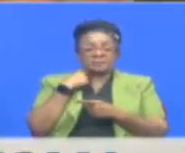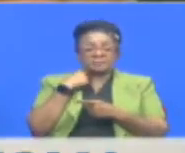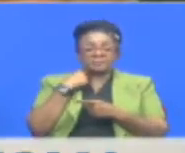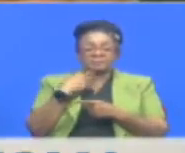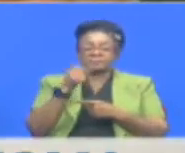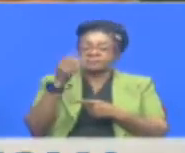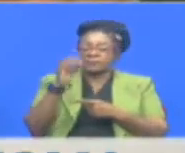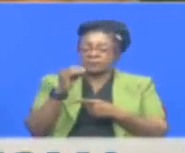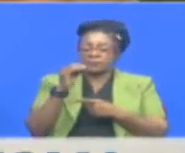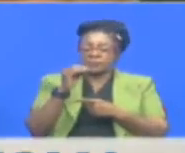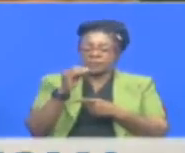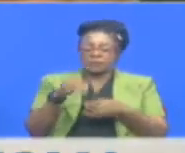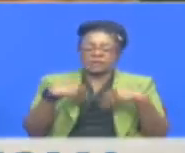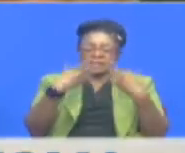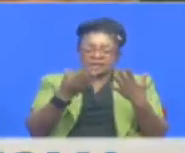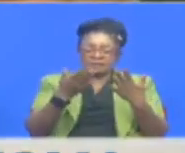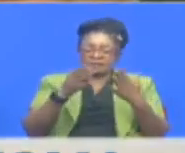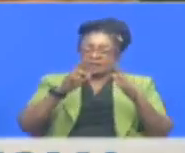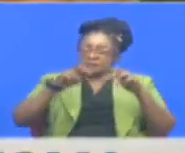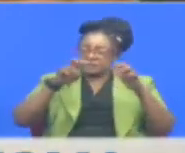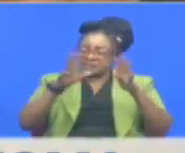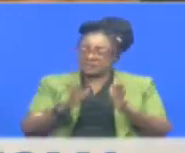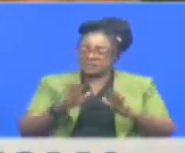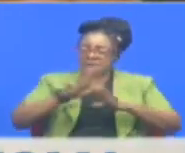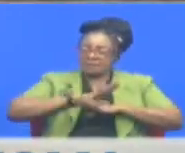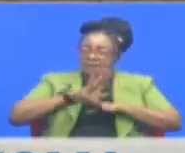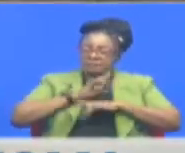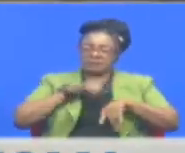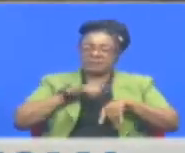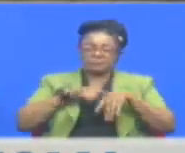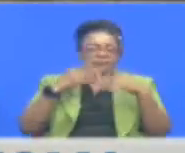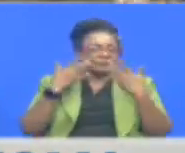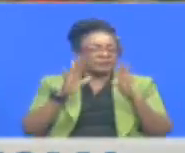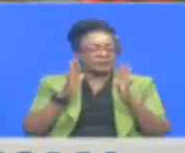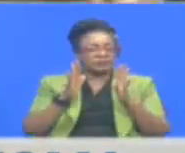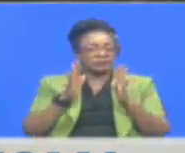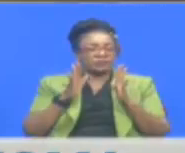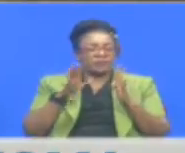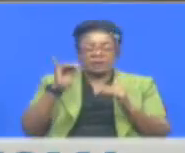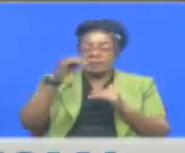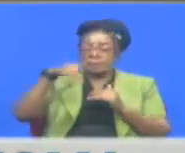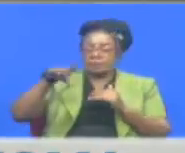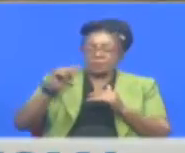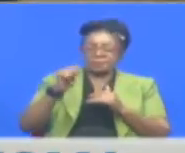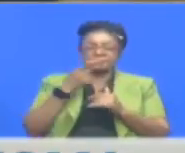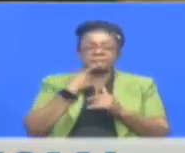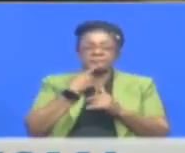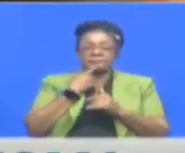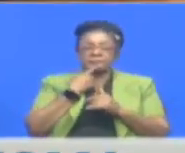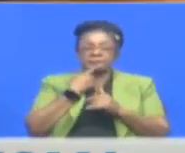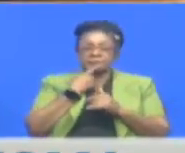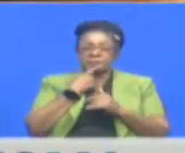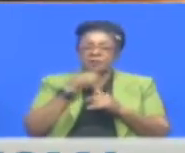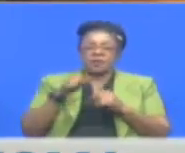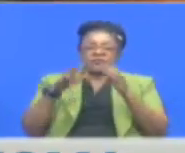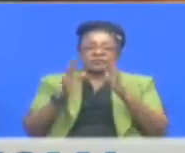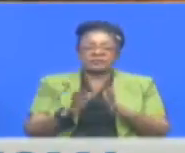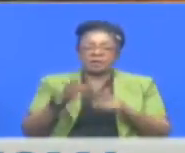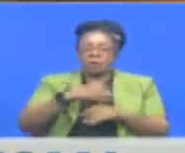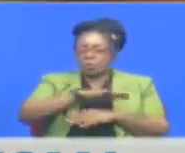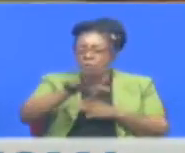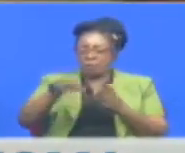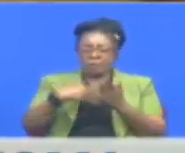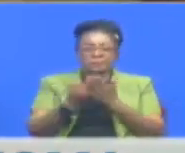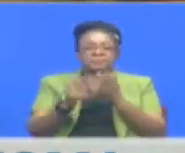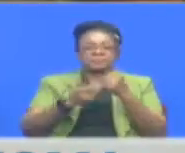the investigators sufficient time to conclude investigations. IPOA tayari imependekeza kwamba maafisa hao sita